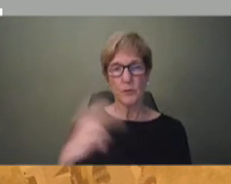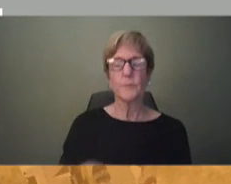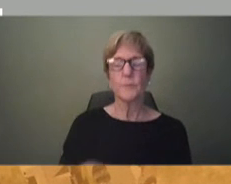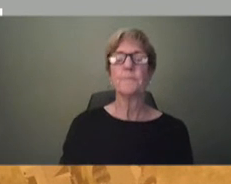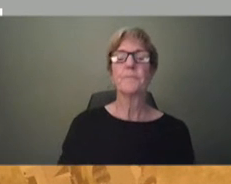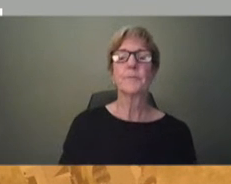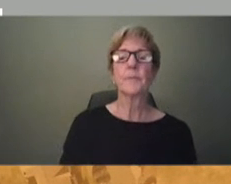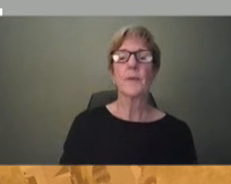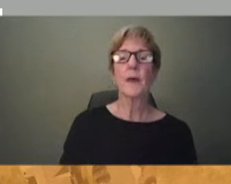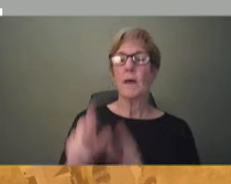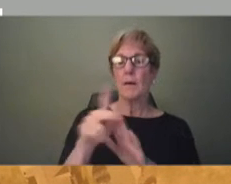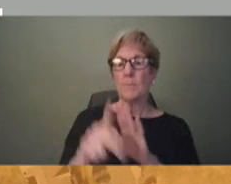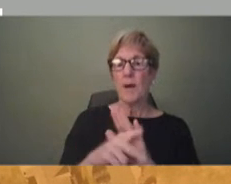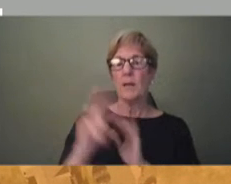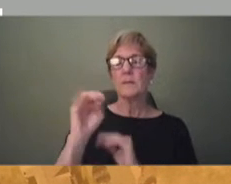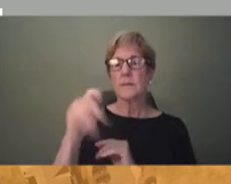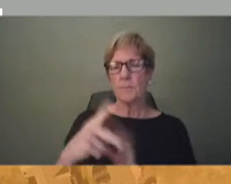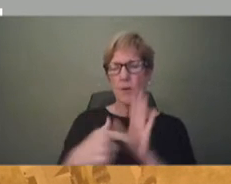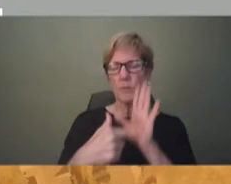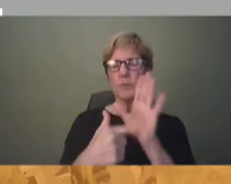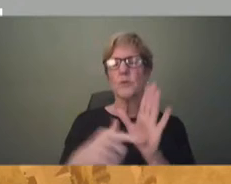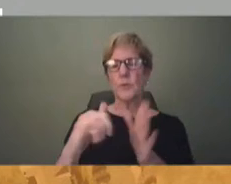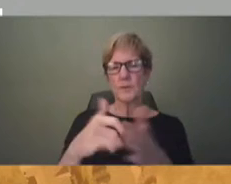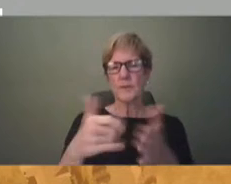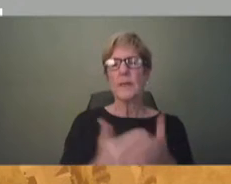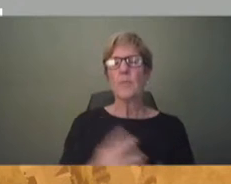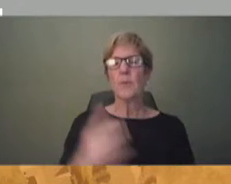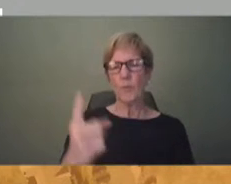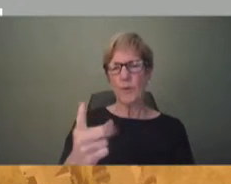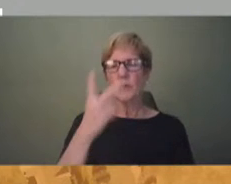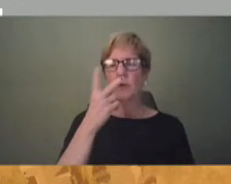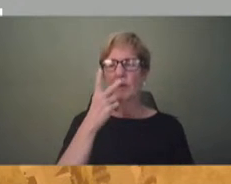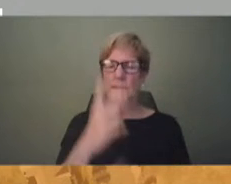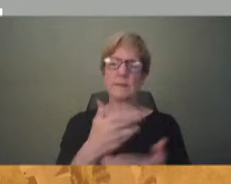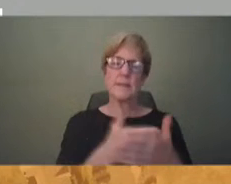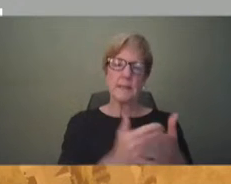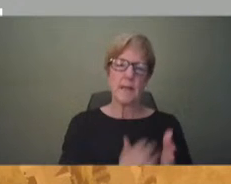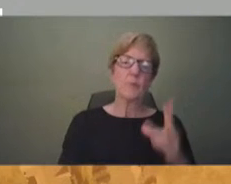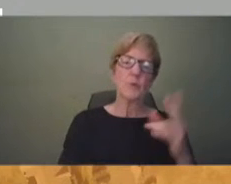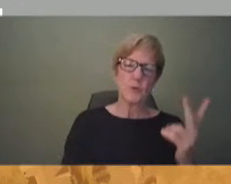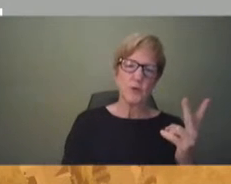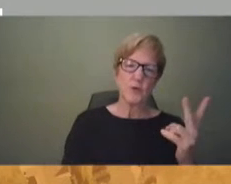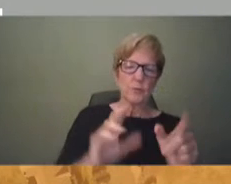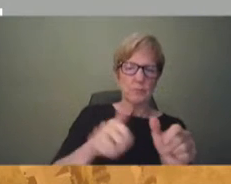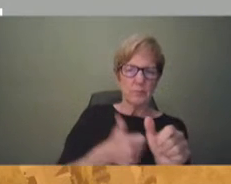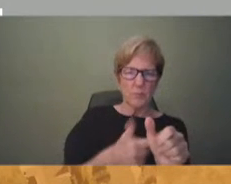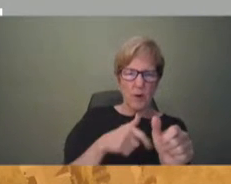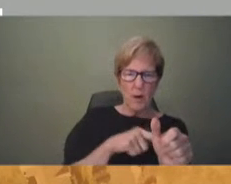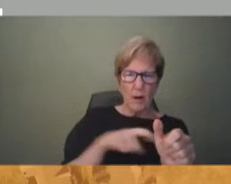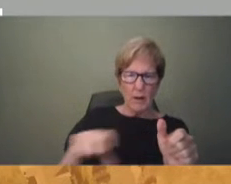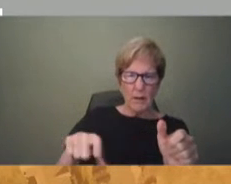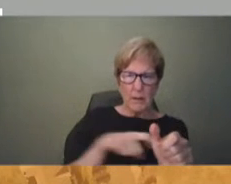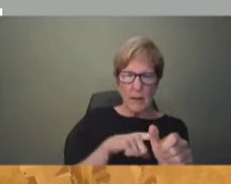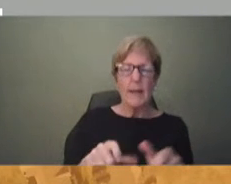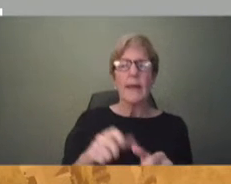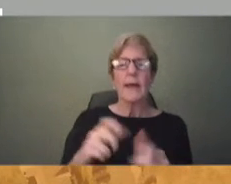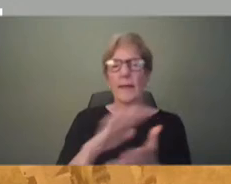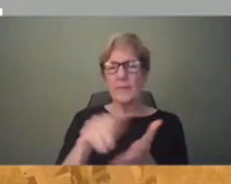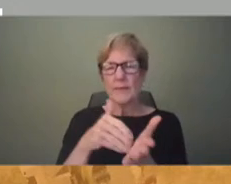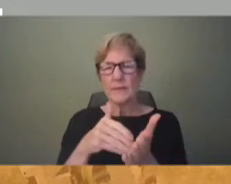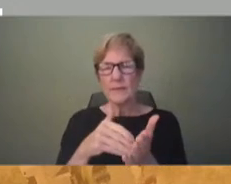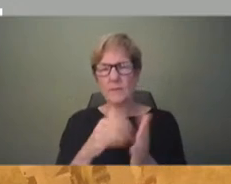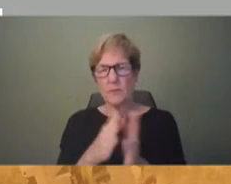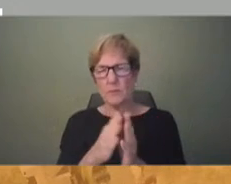policy map does show this is neighborhood one you can see some neighborhood two just to the rear of the site as well as Neighborhood Center adjacent